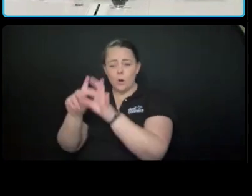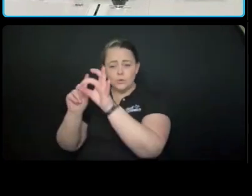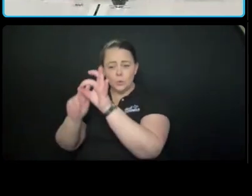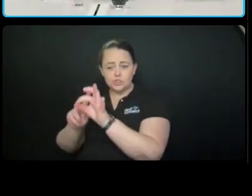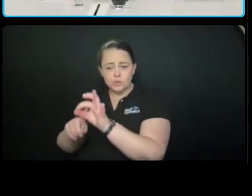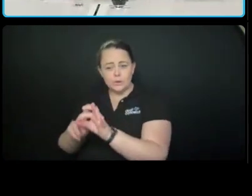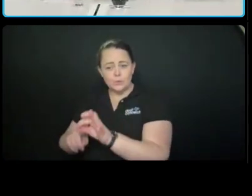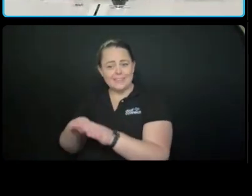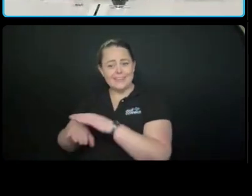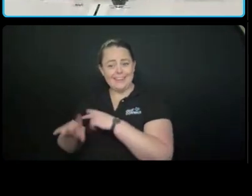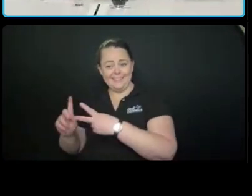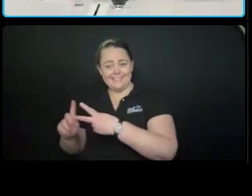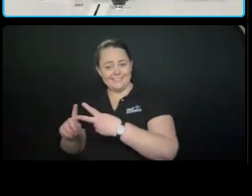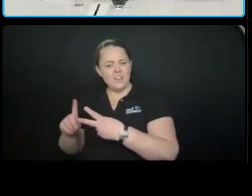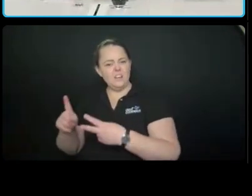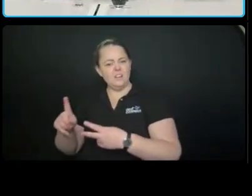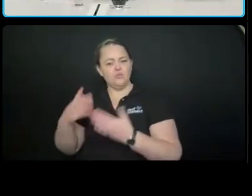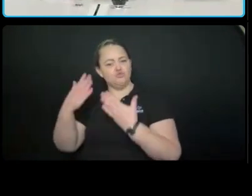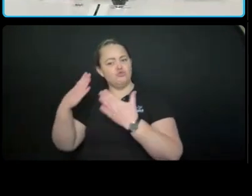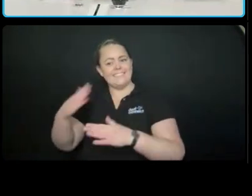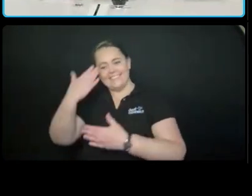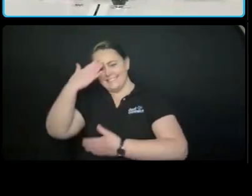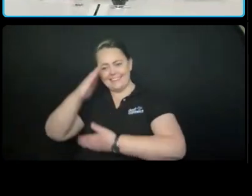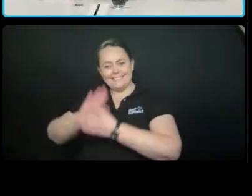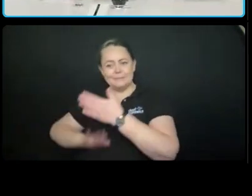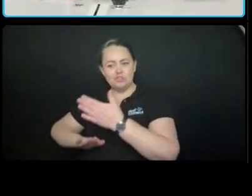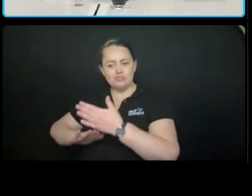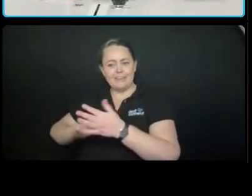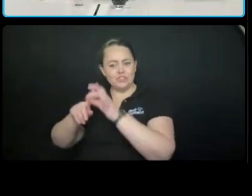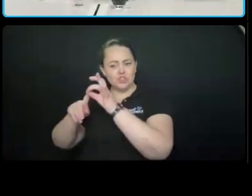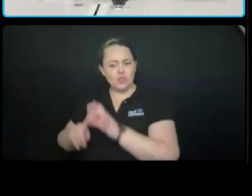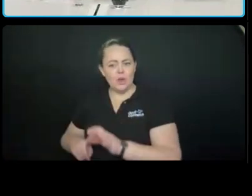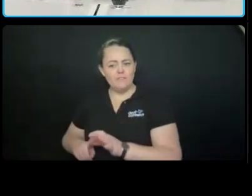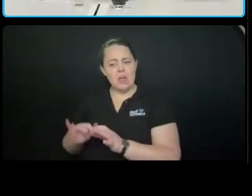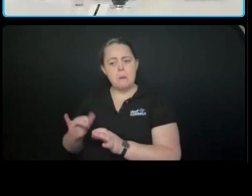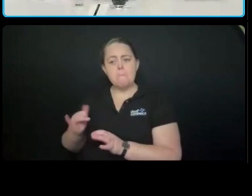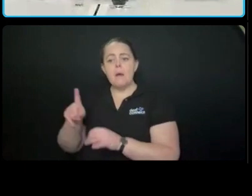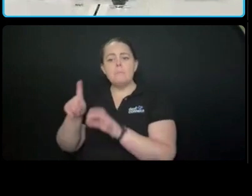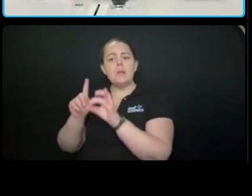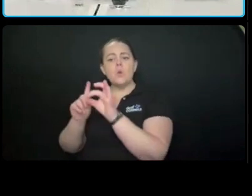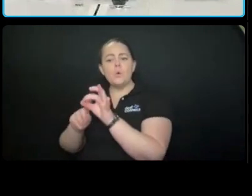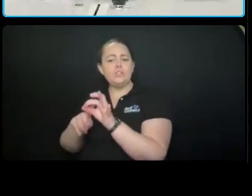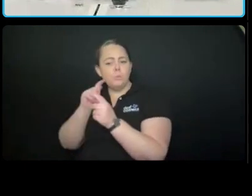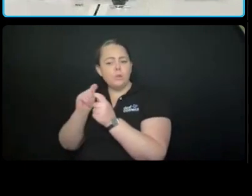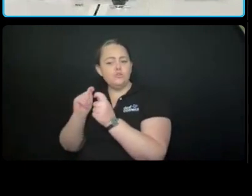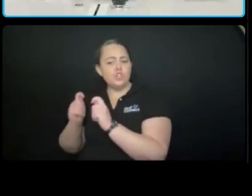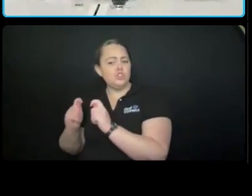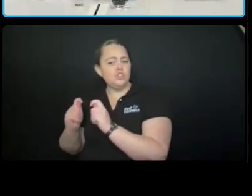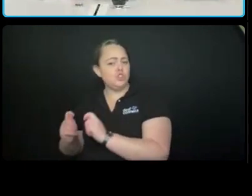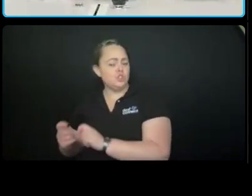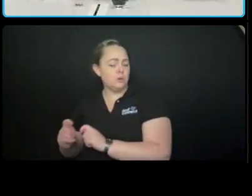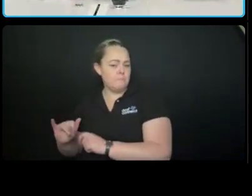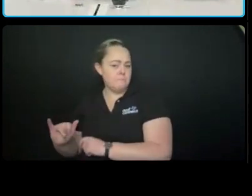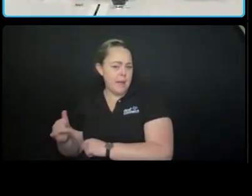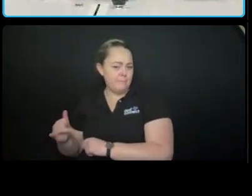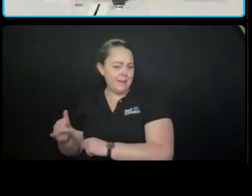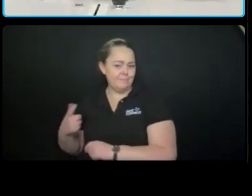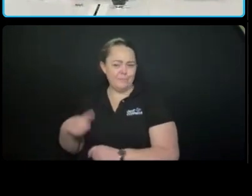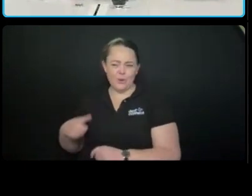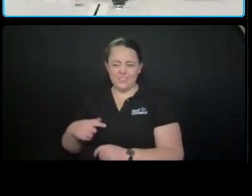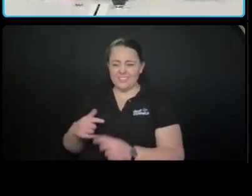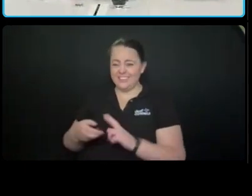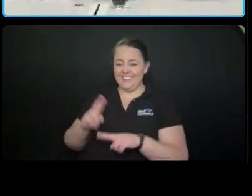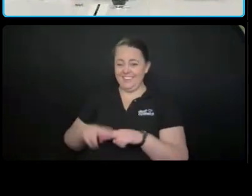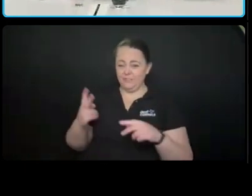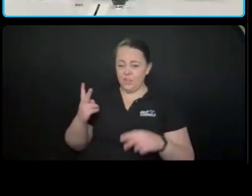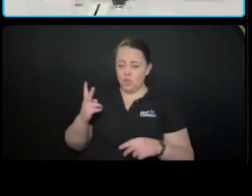over time. So we think that this could shift to using the questions from both the QCE and the QUALAC, but this